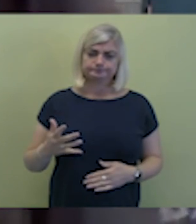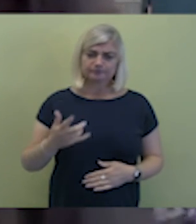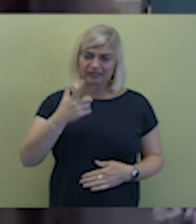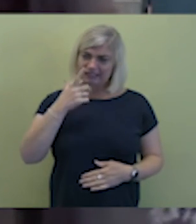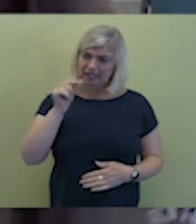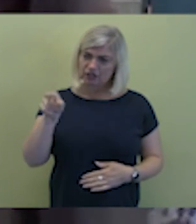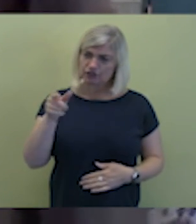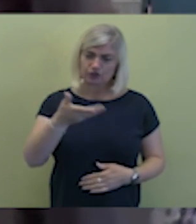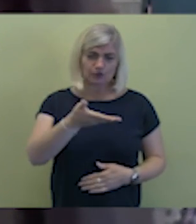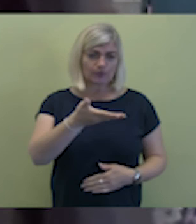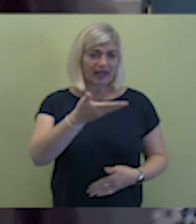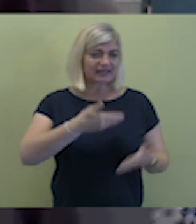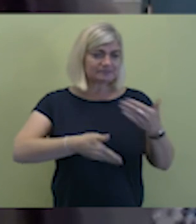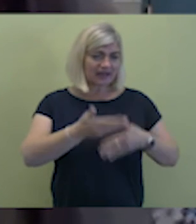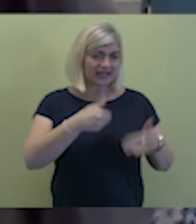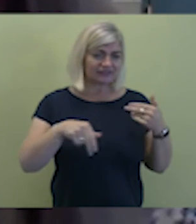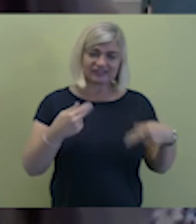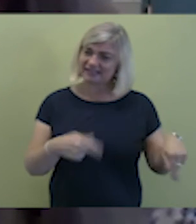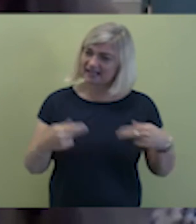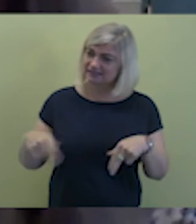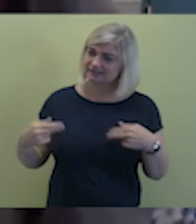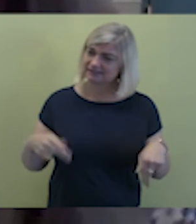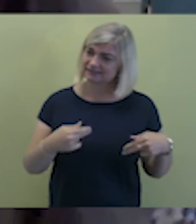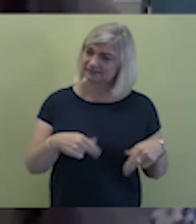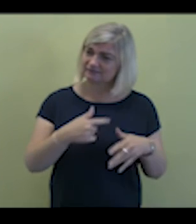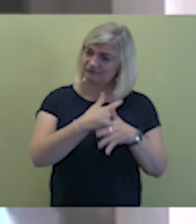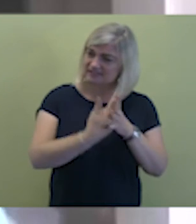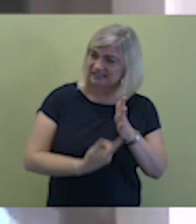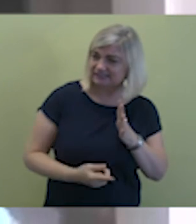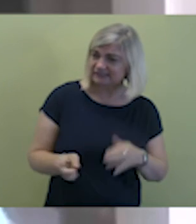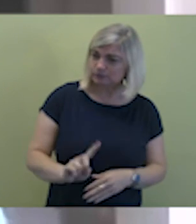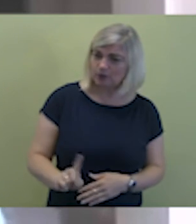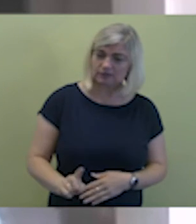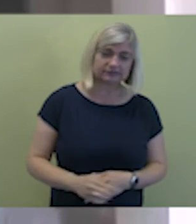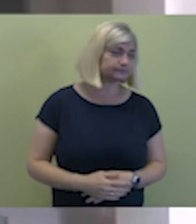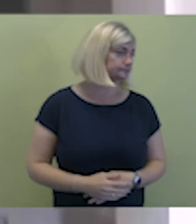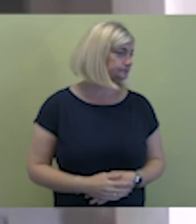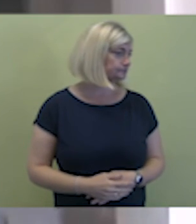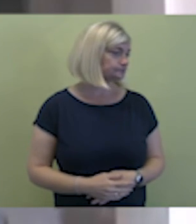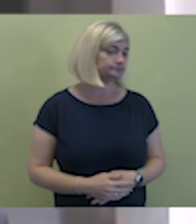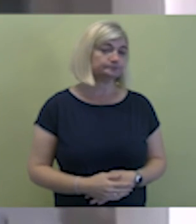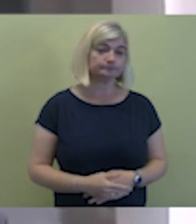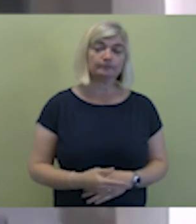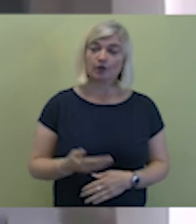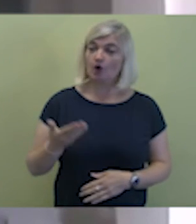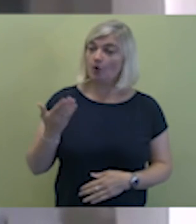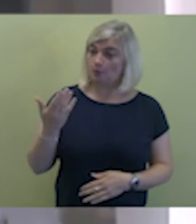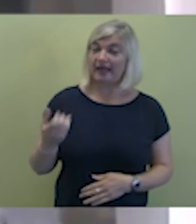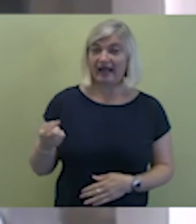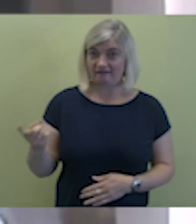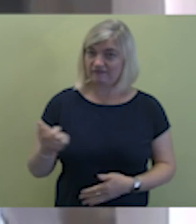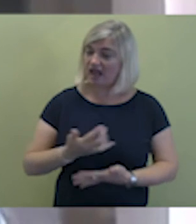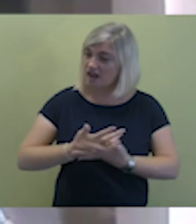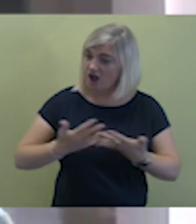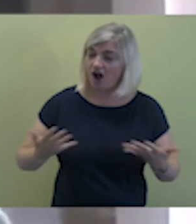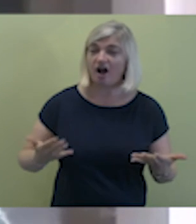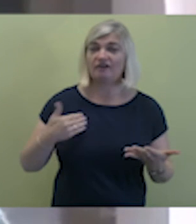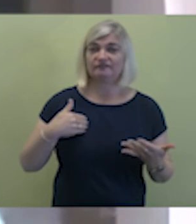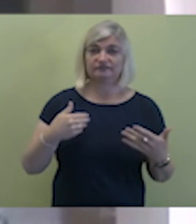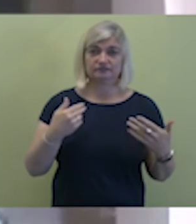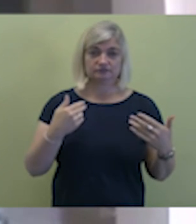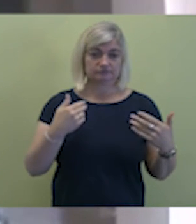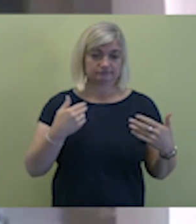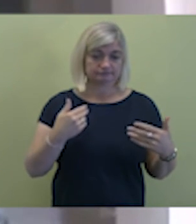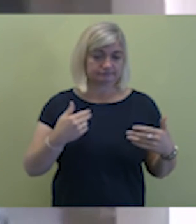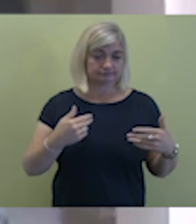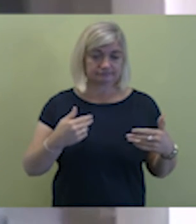the facilities that our dance students will use, please? Yeah, no problem. We've got a large state-of-the-art dance studio. Within